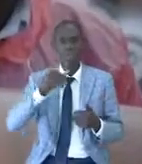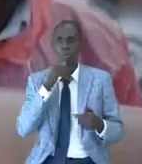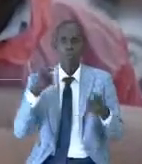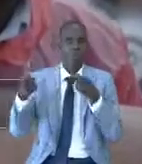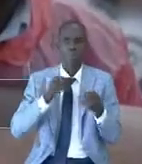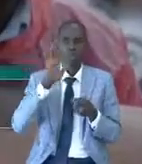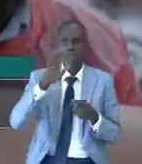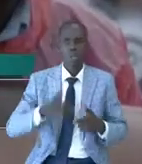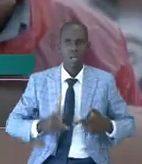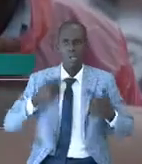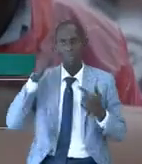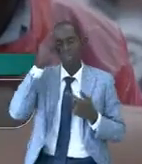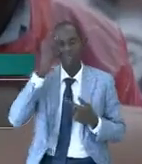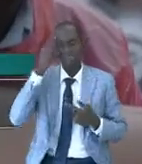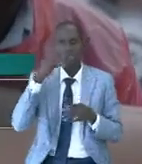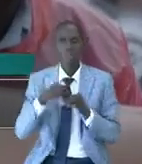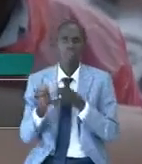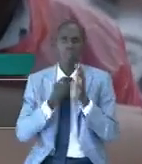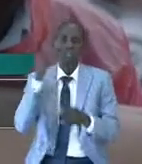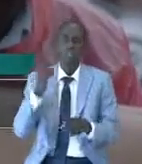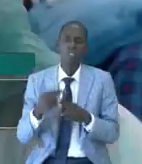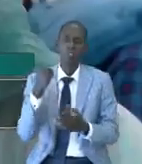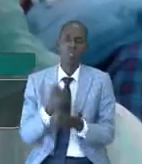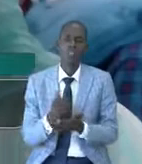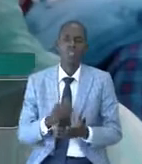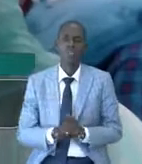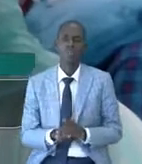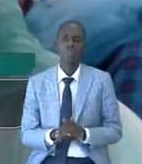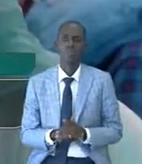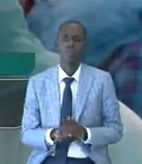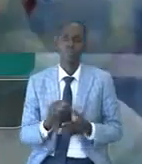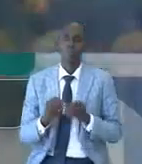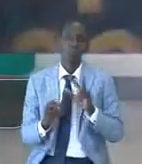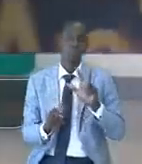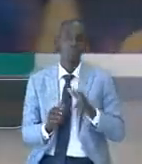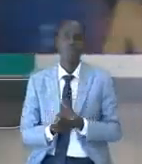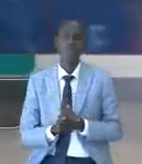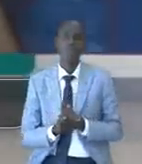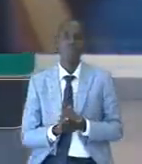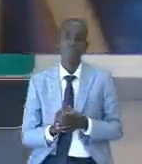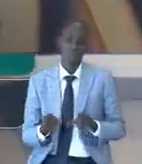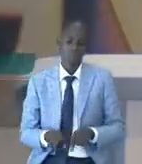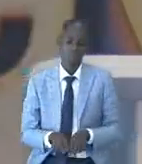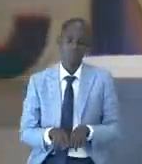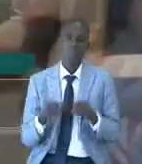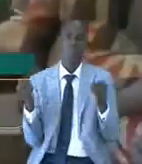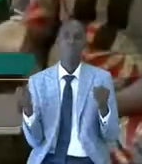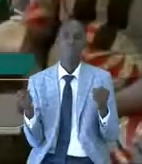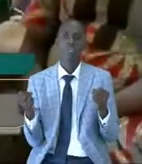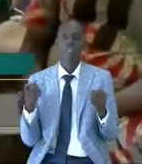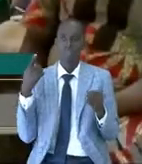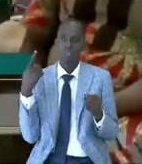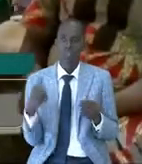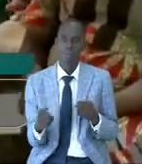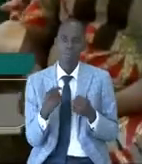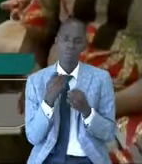not control your movement in Jesus' name. Number three, break the